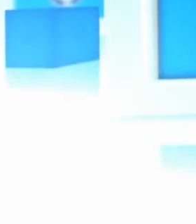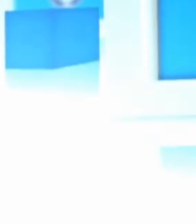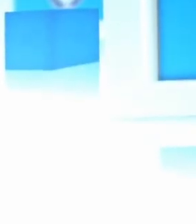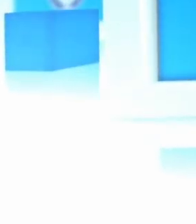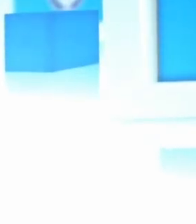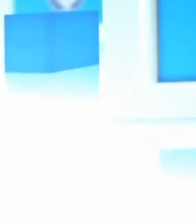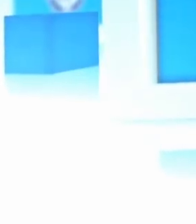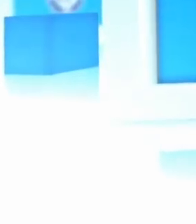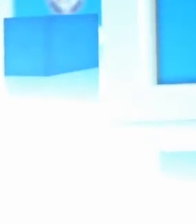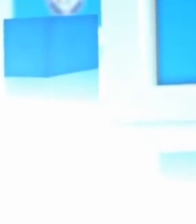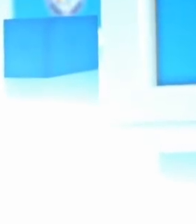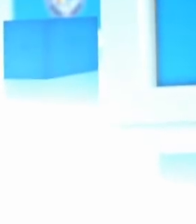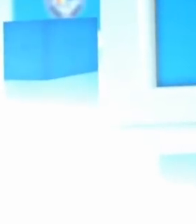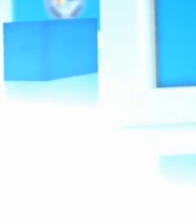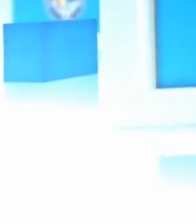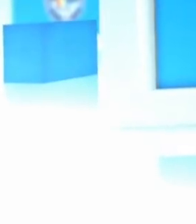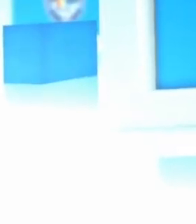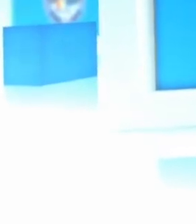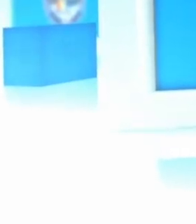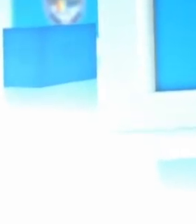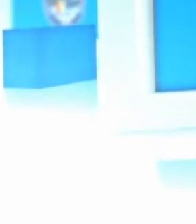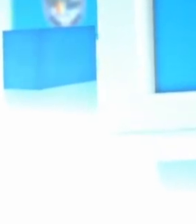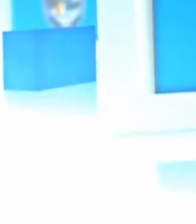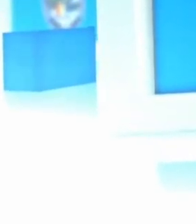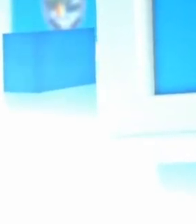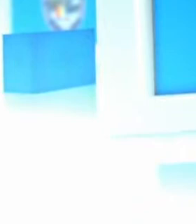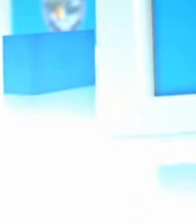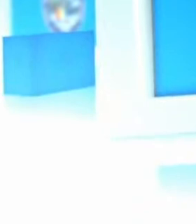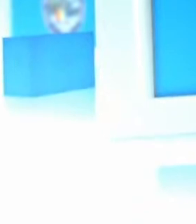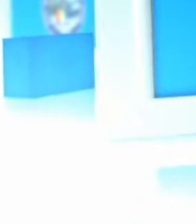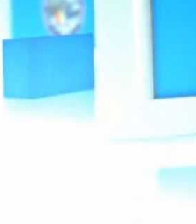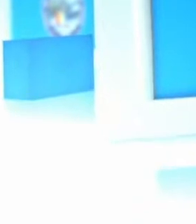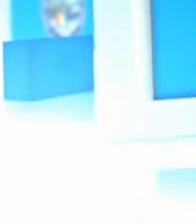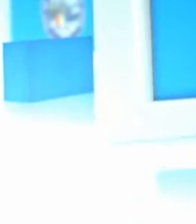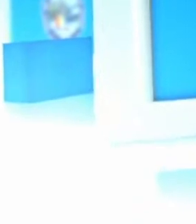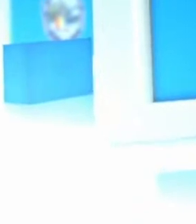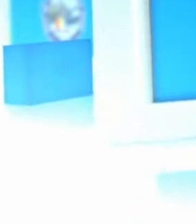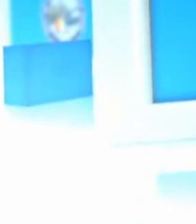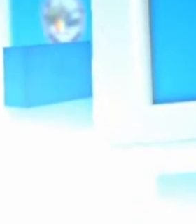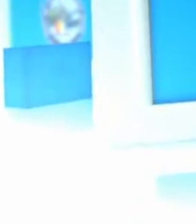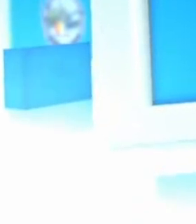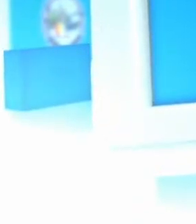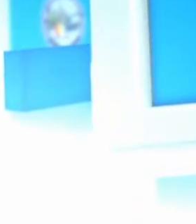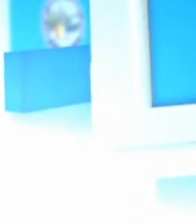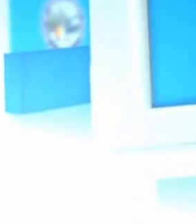826-2489. A growing city deserves cleaner streets.